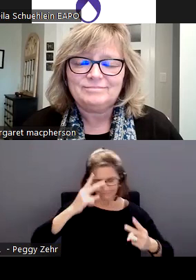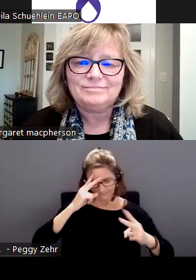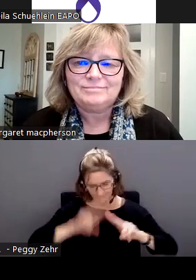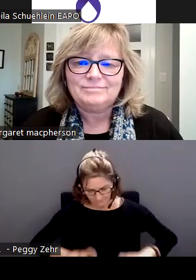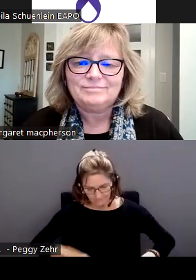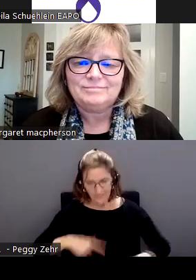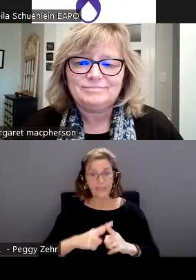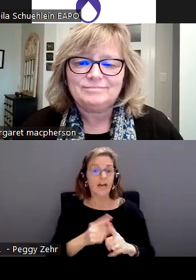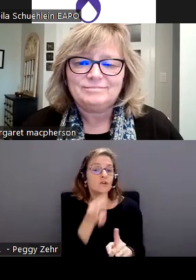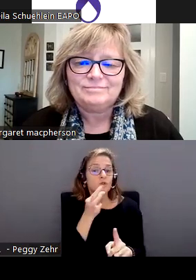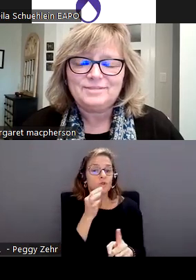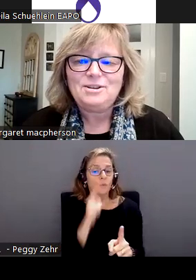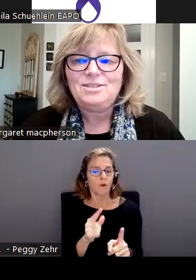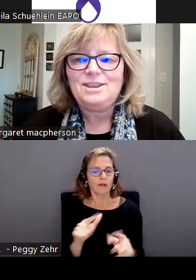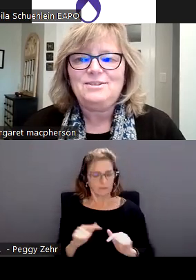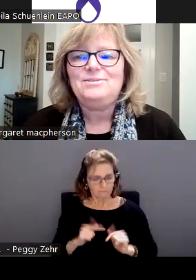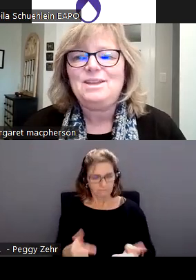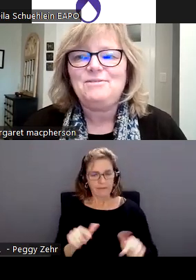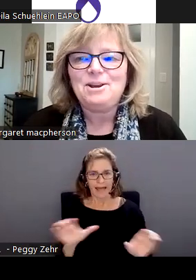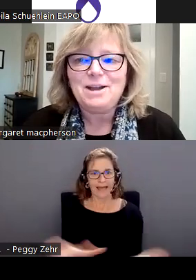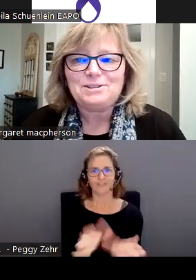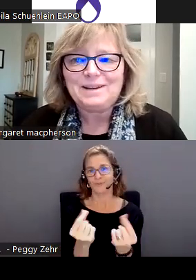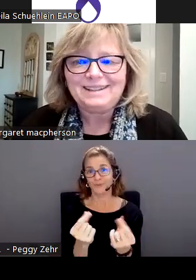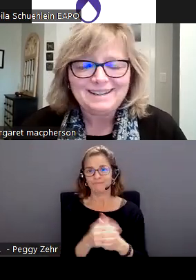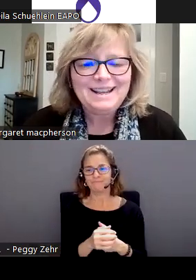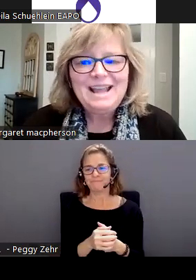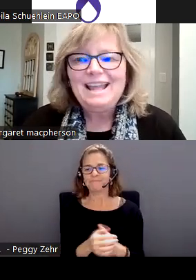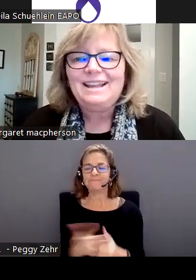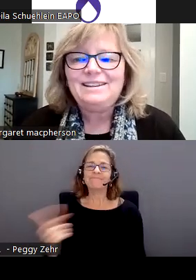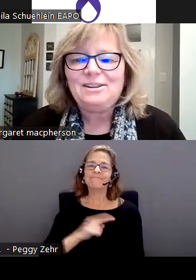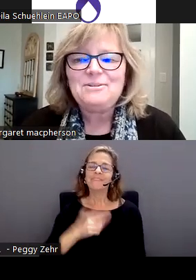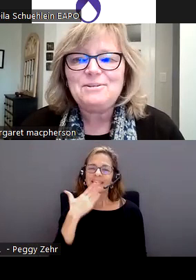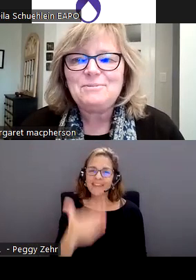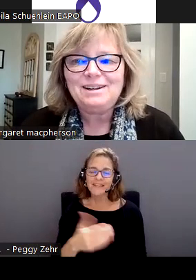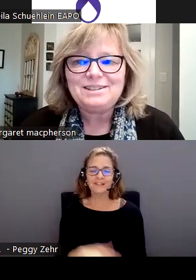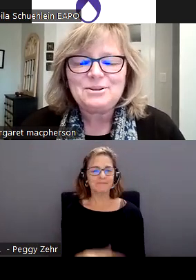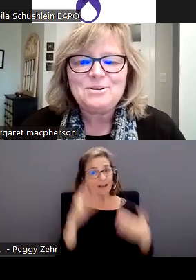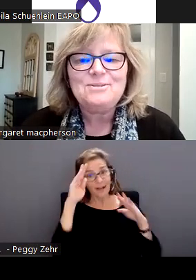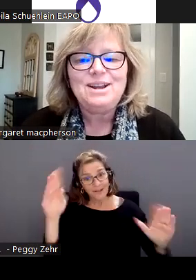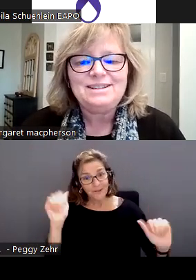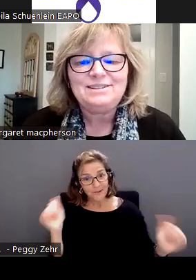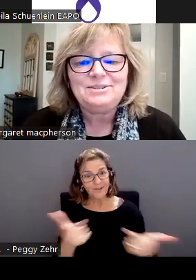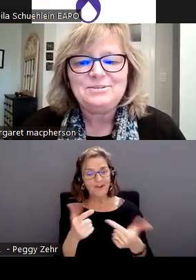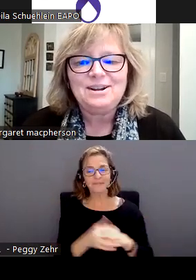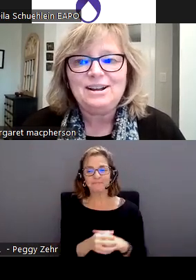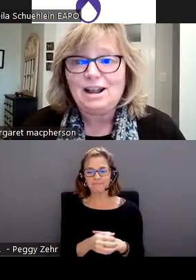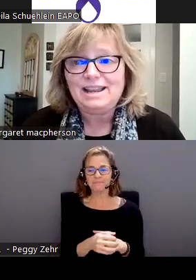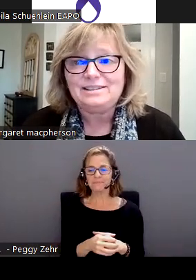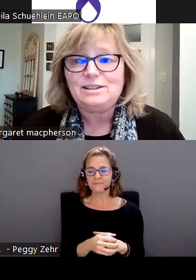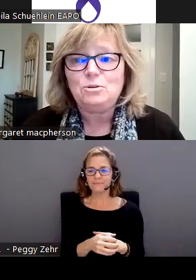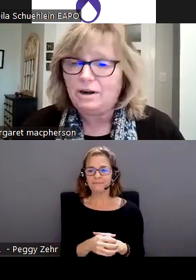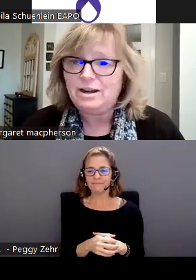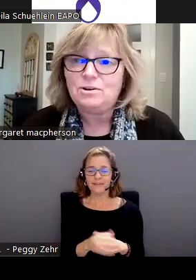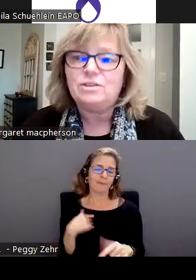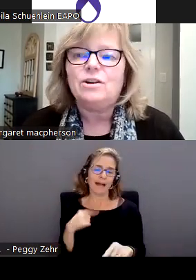us all about that. Go ahead, Margaret. Thank you very much, Benedict. And hello, everyone. It's so nice to, I can't